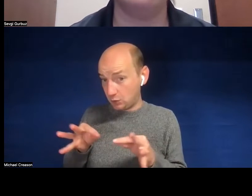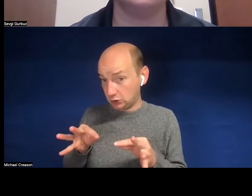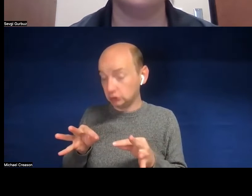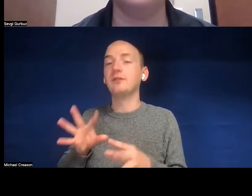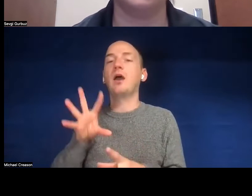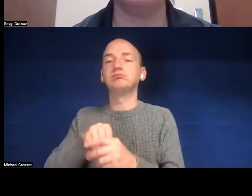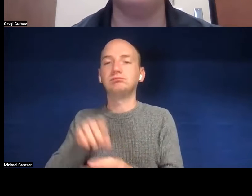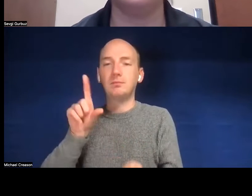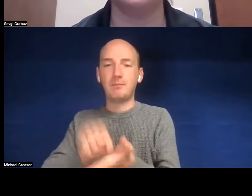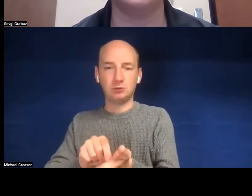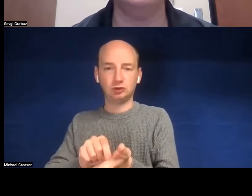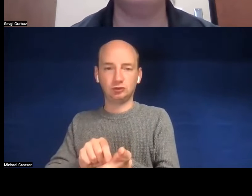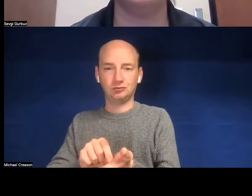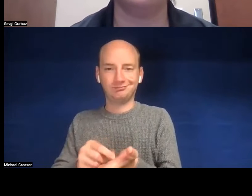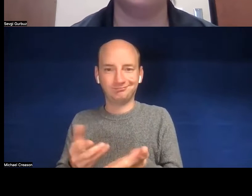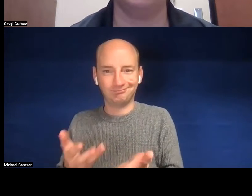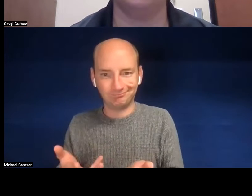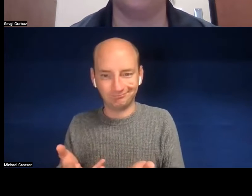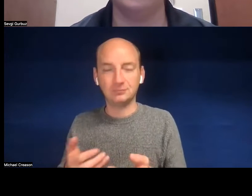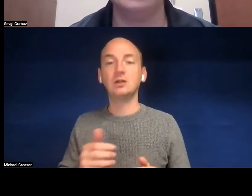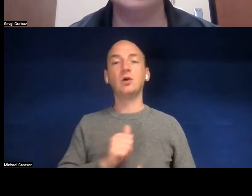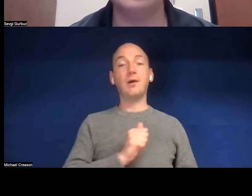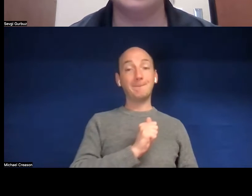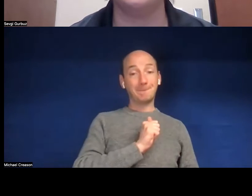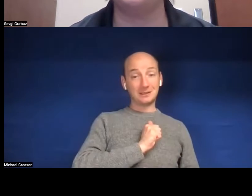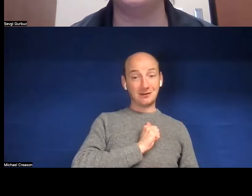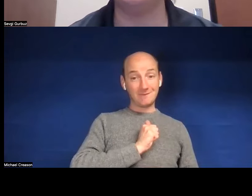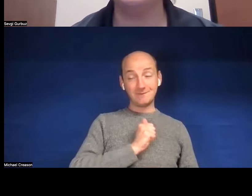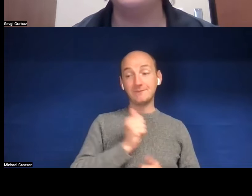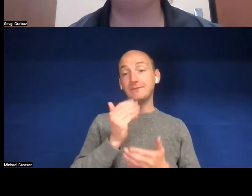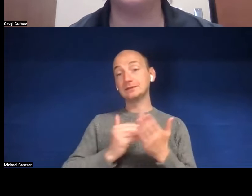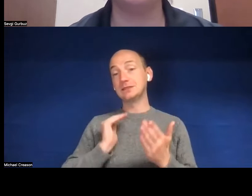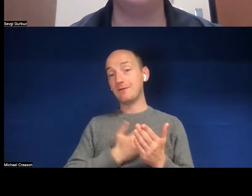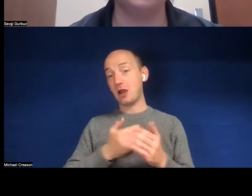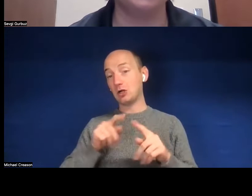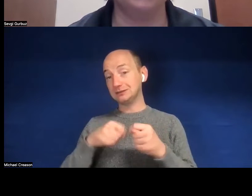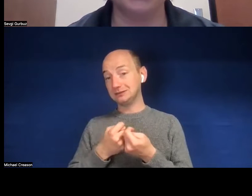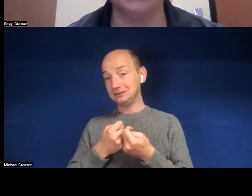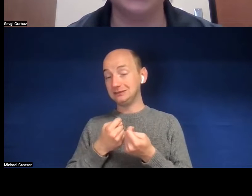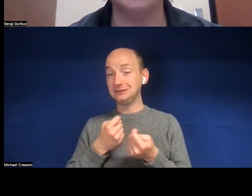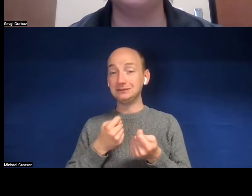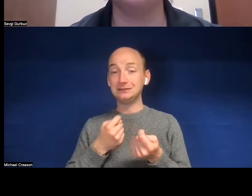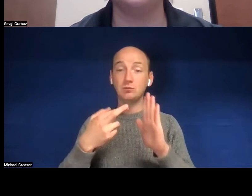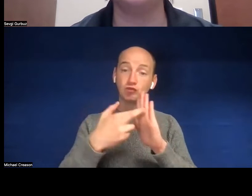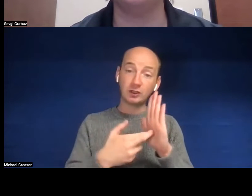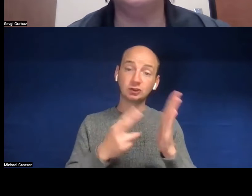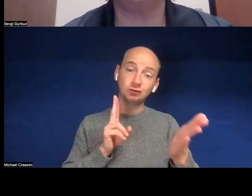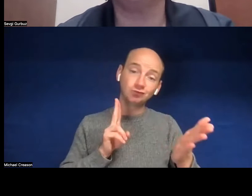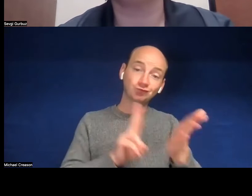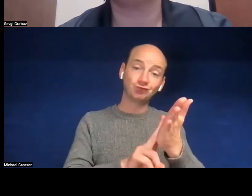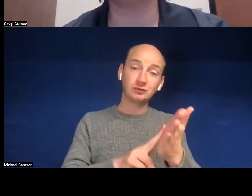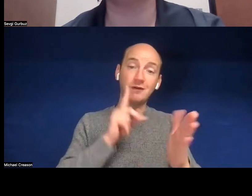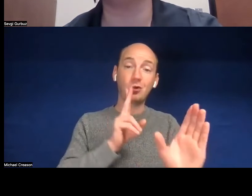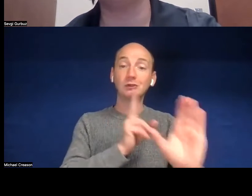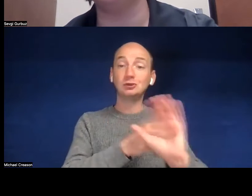where myself and some of the members of the team had started to enroll in ASL 1A, because we figured if we were going to do sign language research, we needed